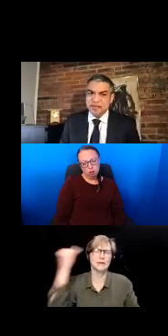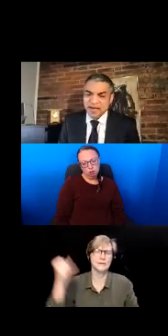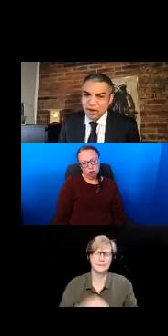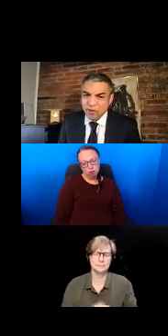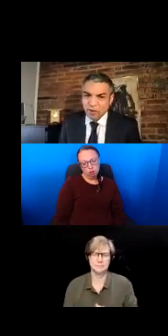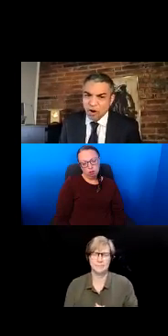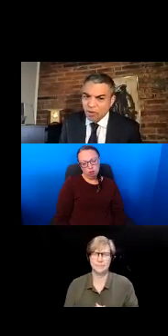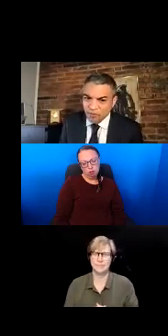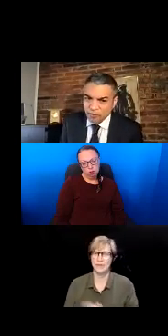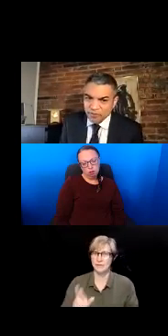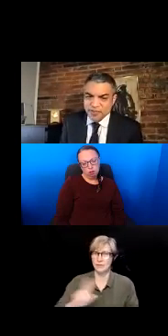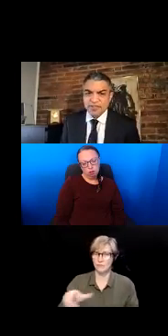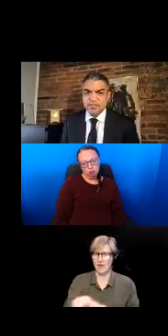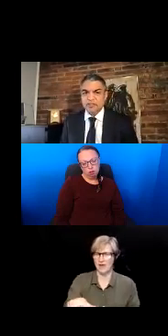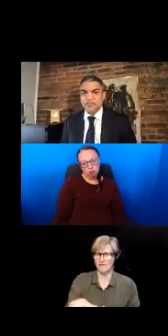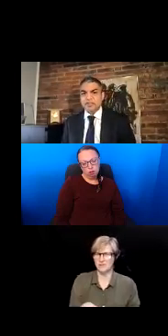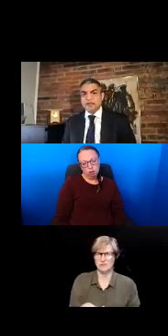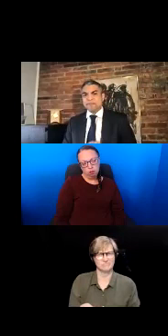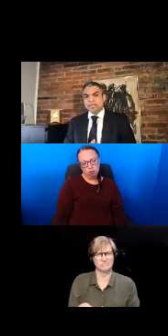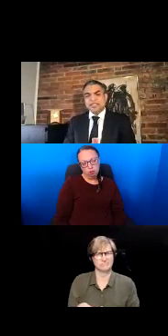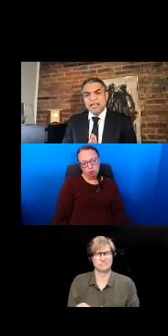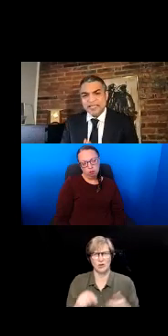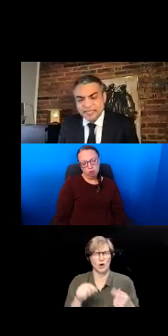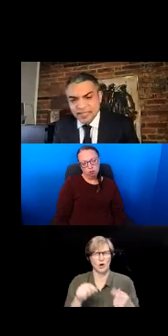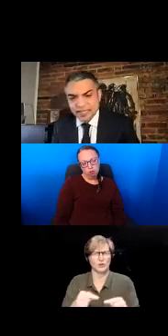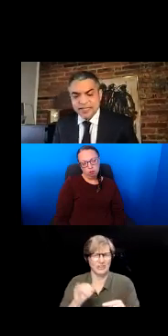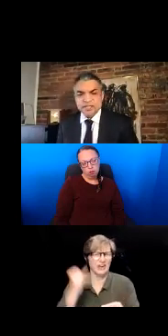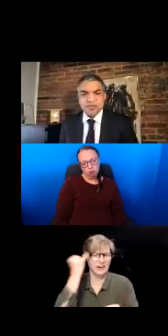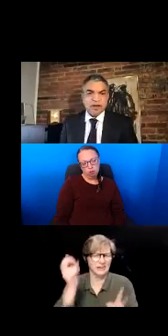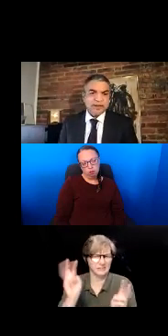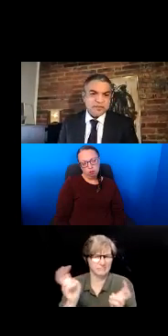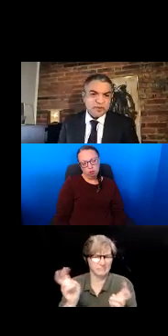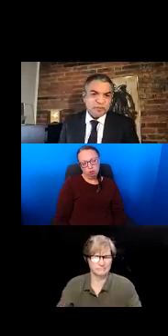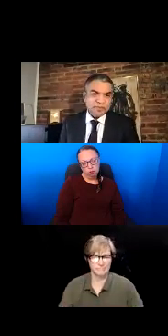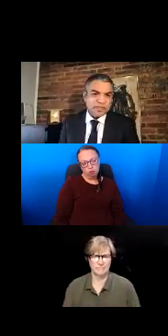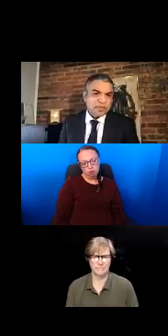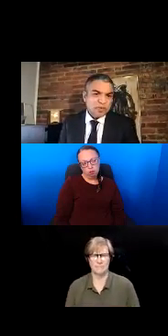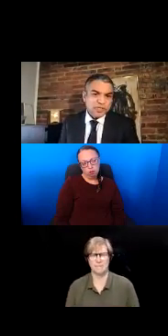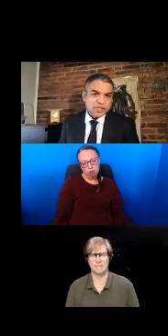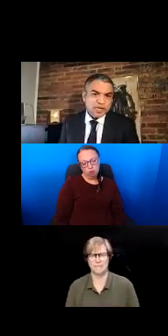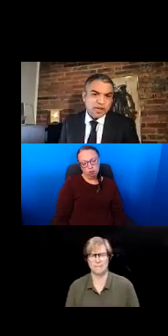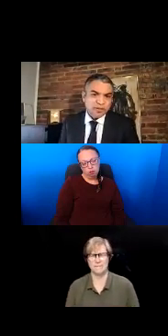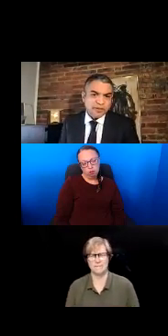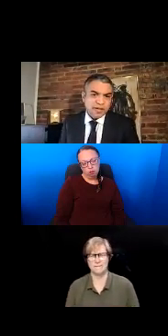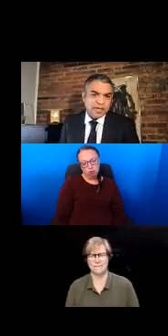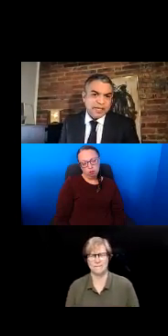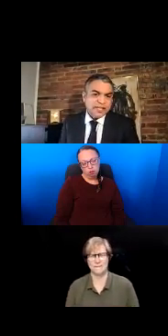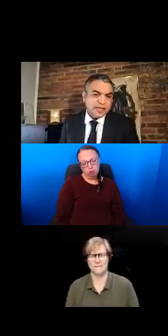is somehow harmful, that's deleterious? This idea derives from the notion